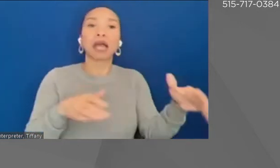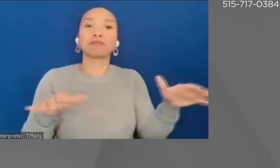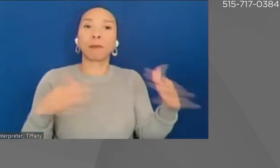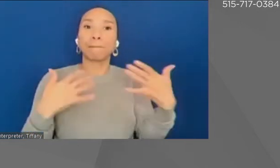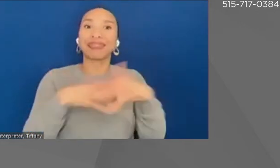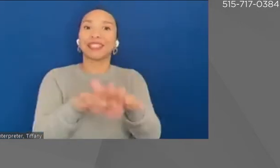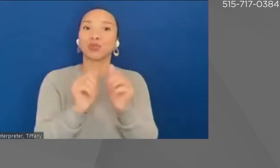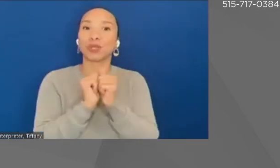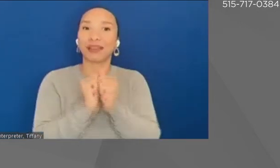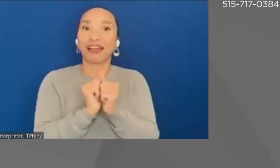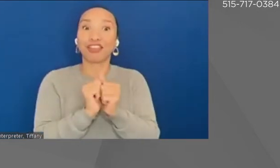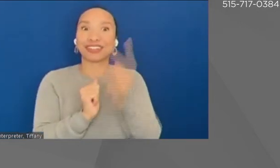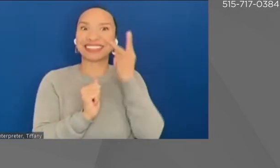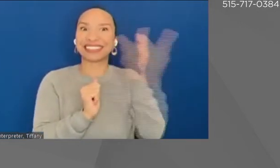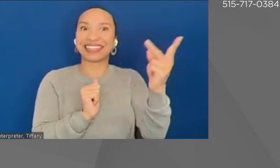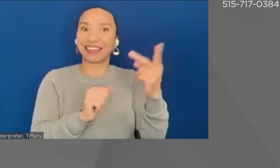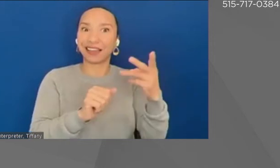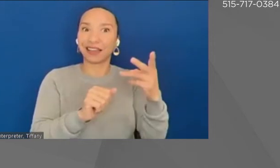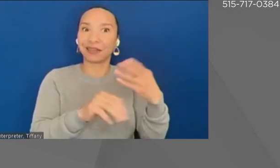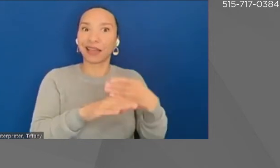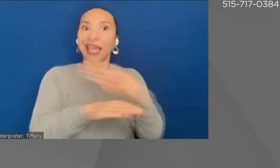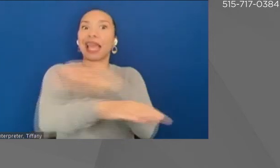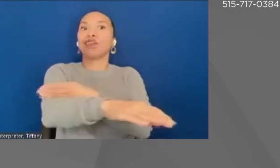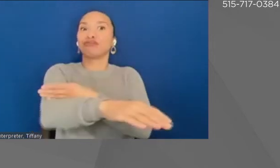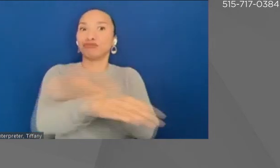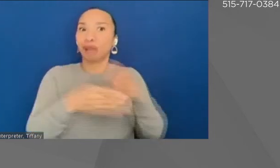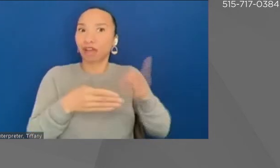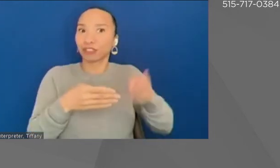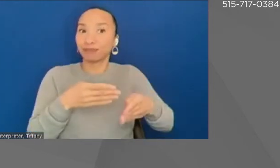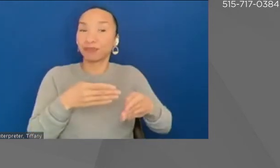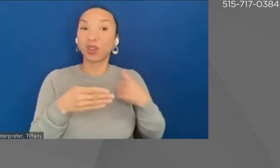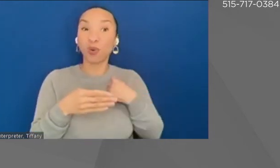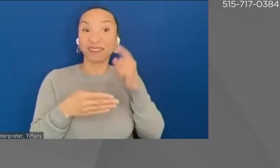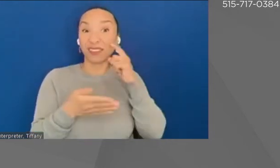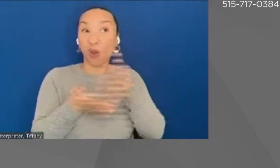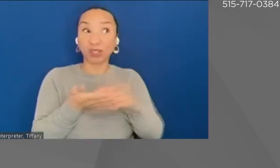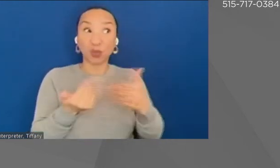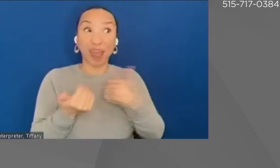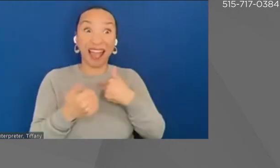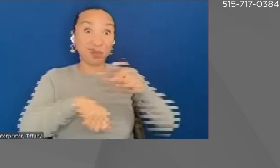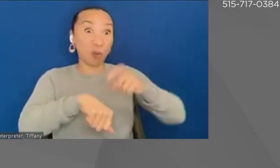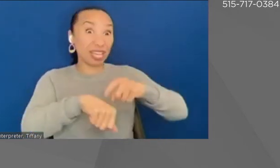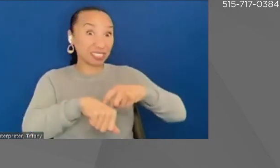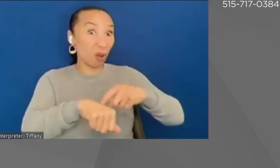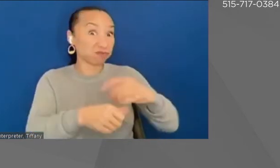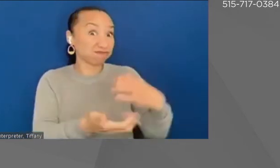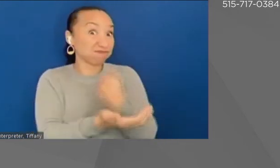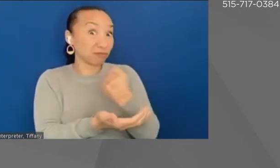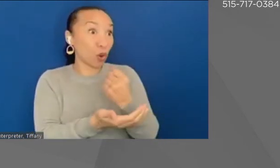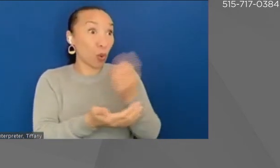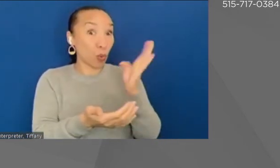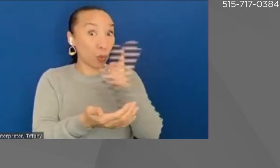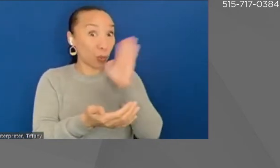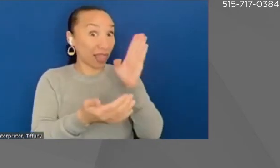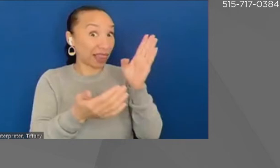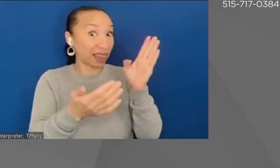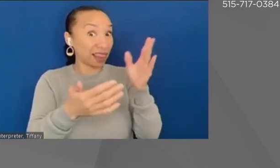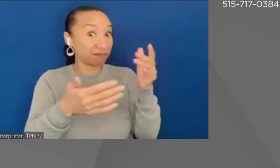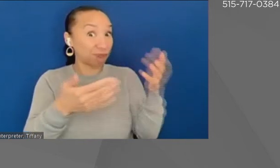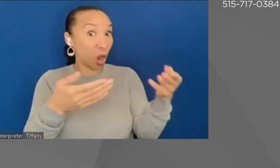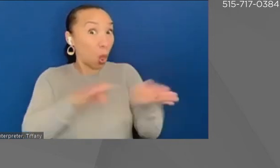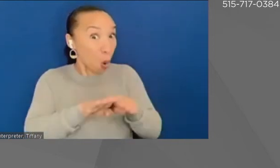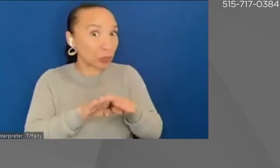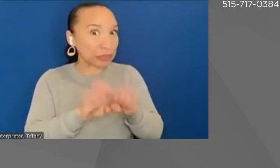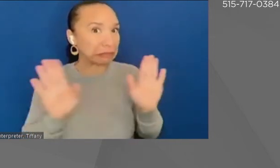right now there is a window of increased opportunities for reimbursement, and we don't know when that window closes. So I